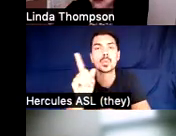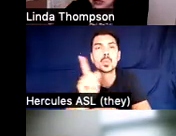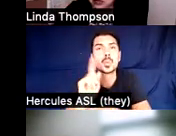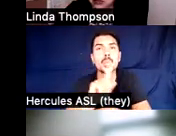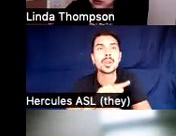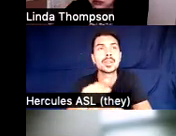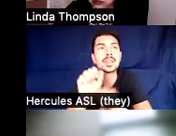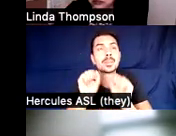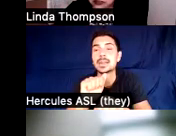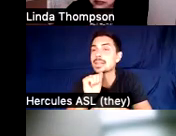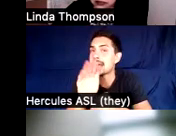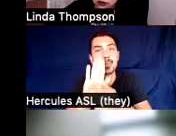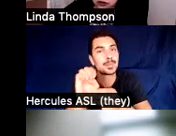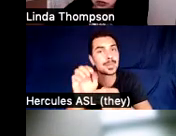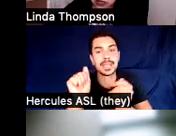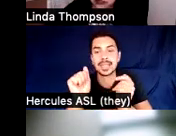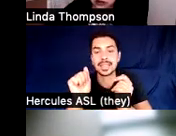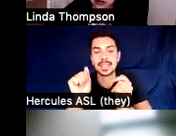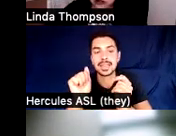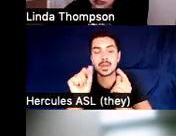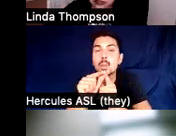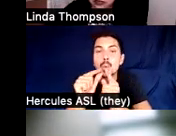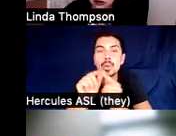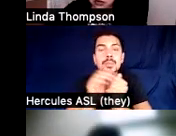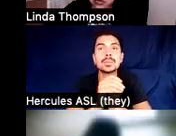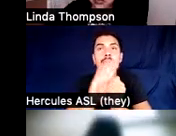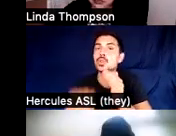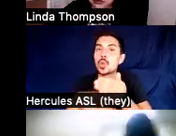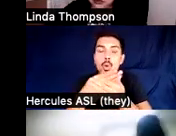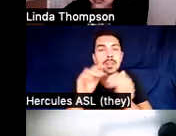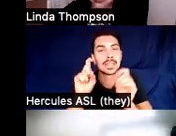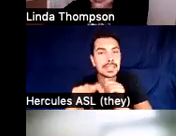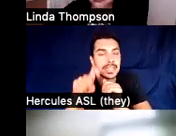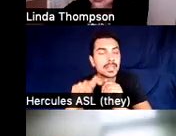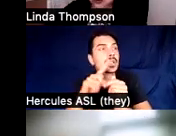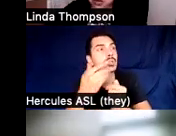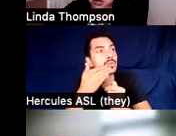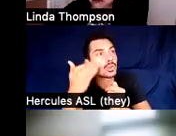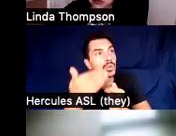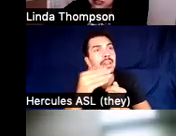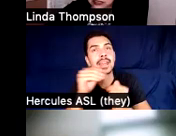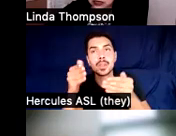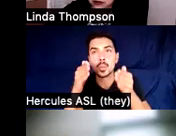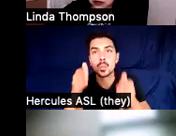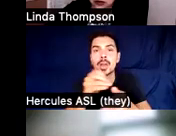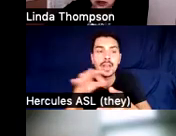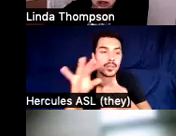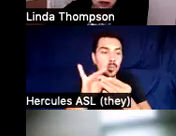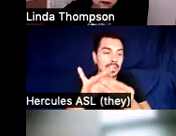not be the words. So it's all necessary and it's good, and it is a way of